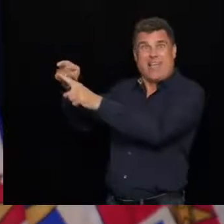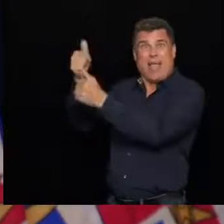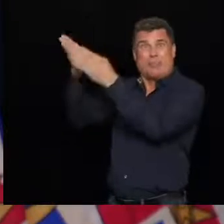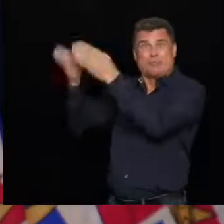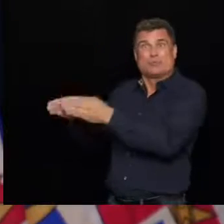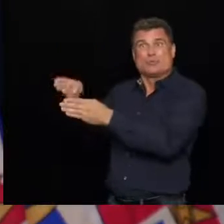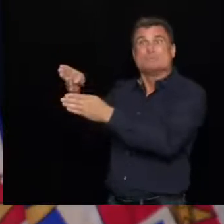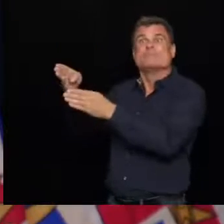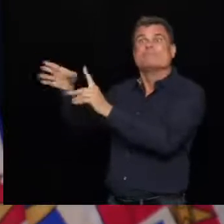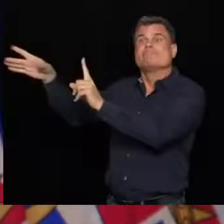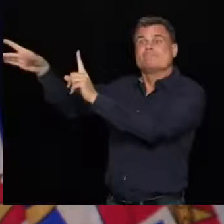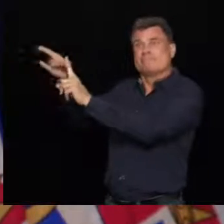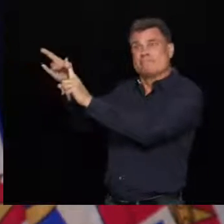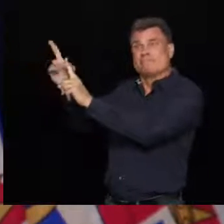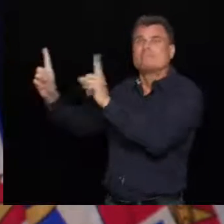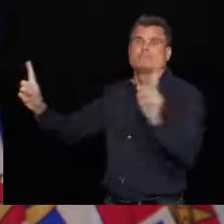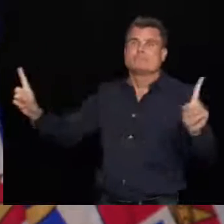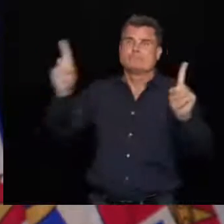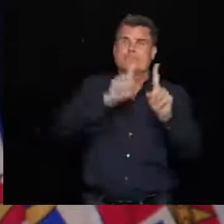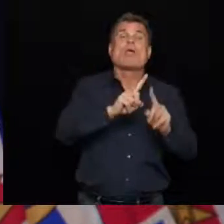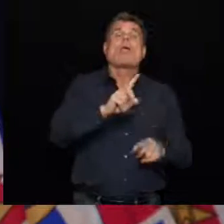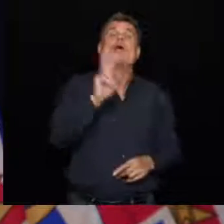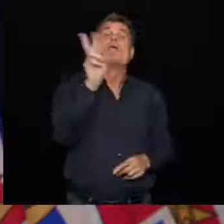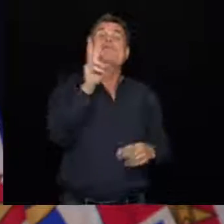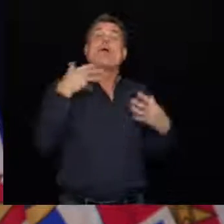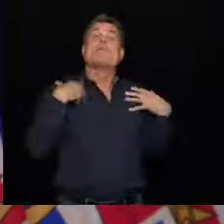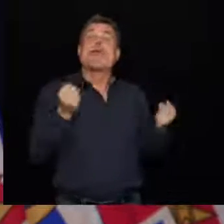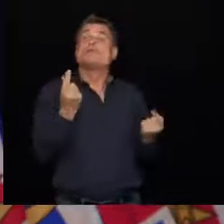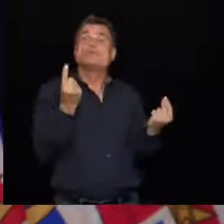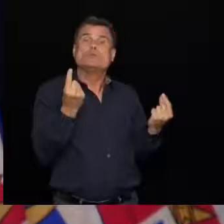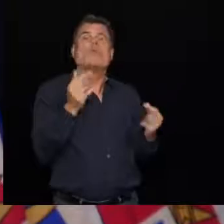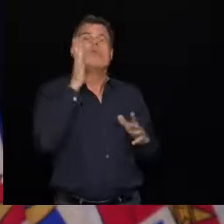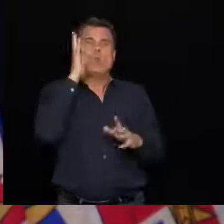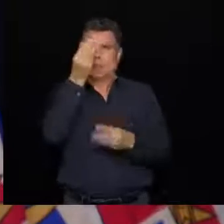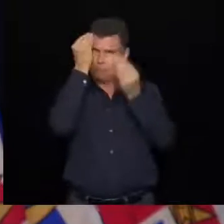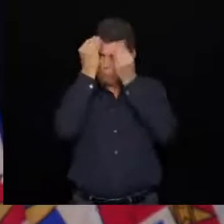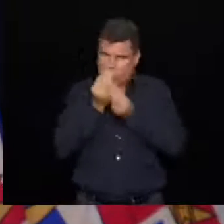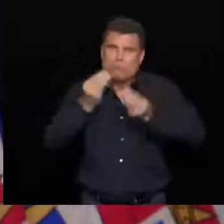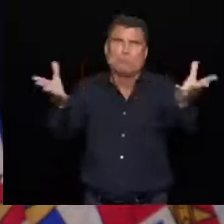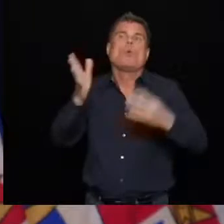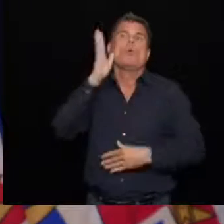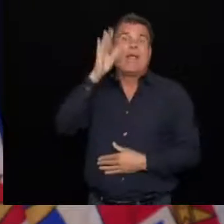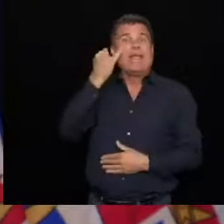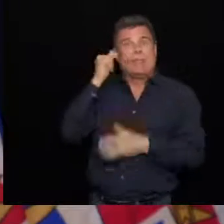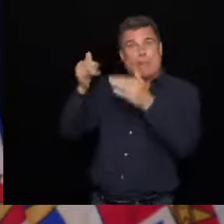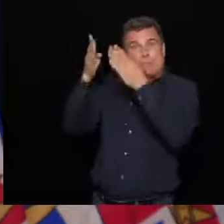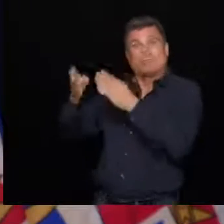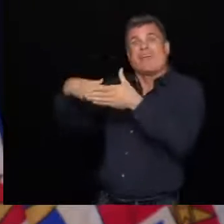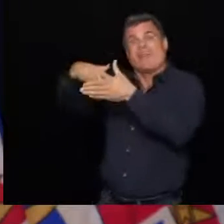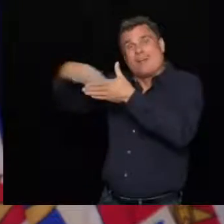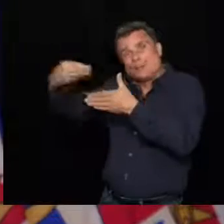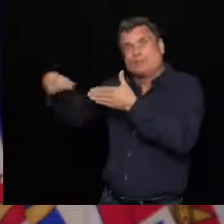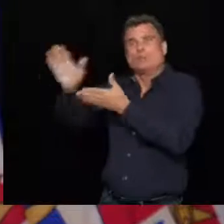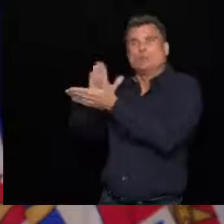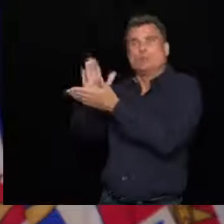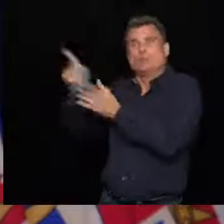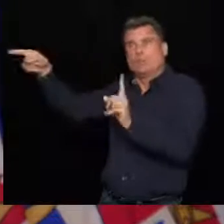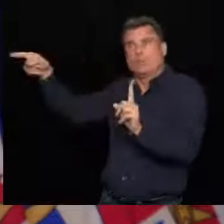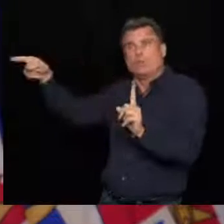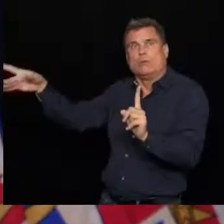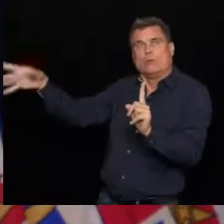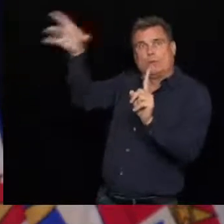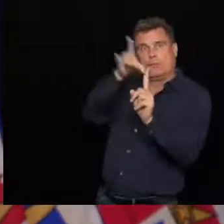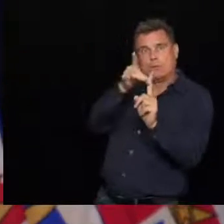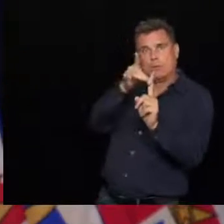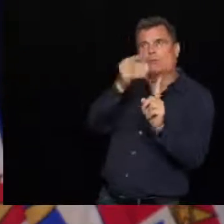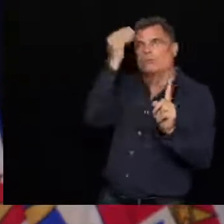have had people who have been infected either through family or through social contacts outside of the school system, but have not been in